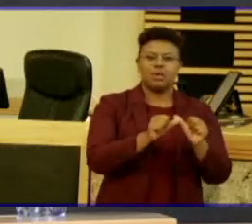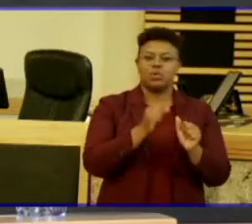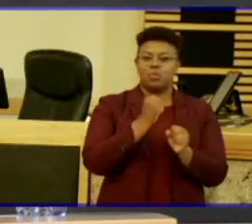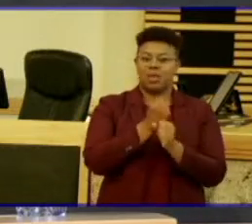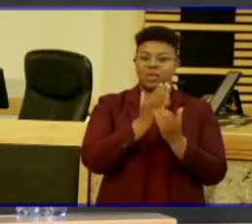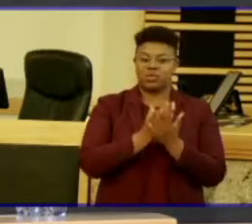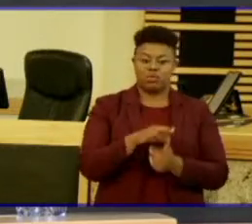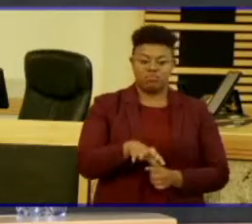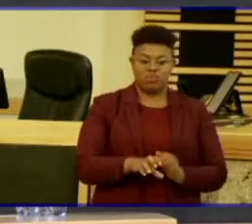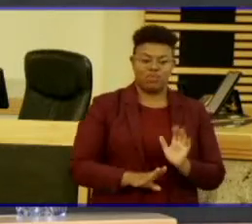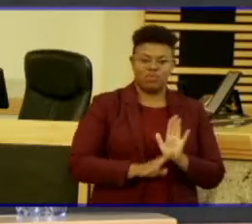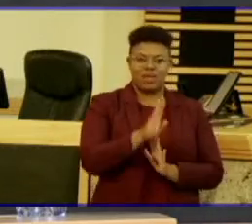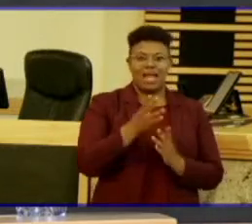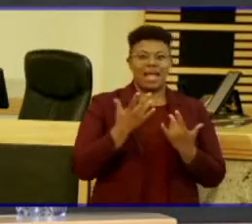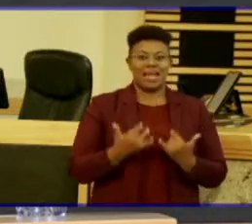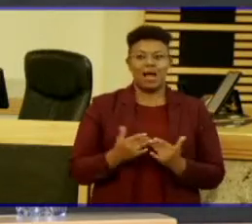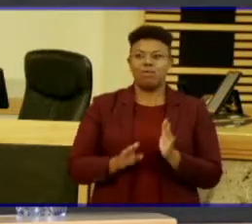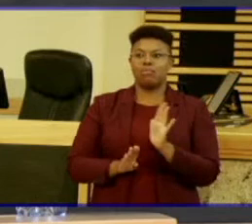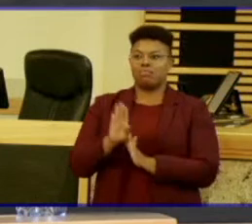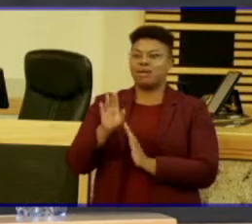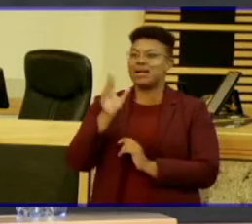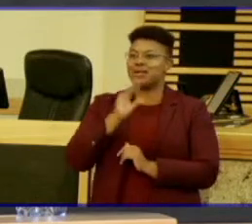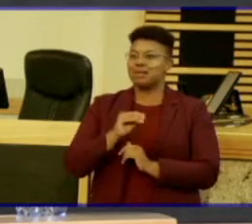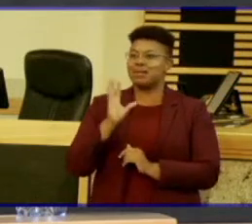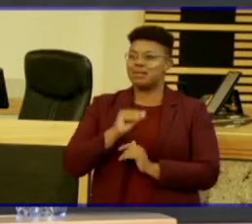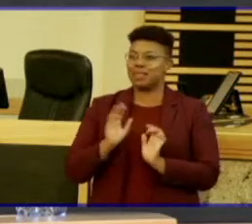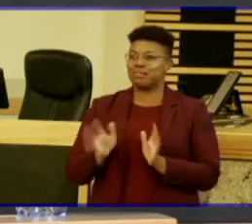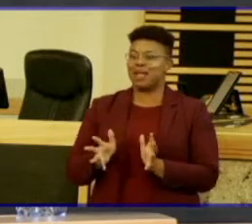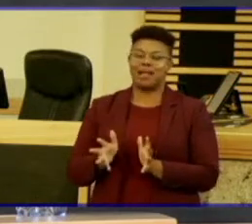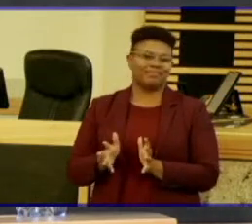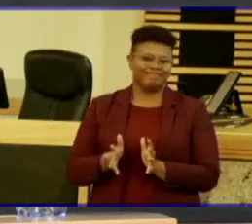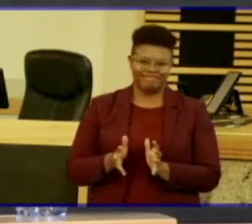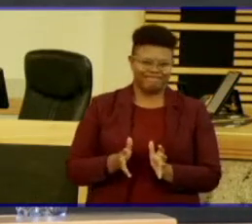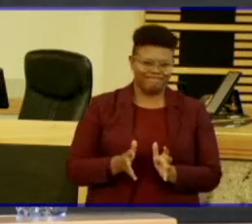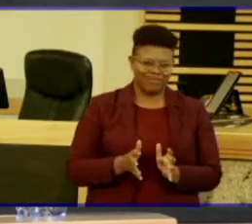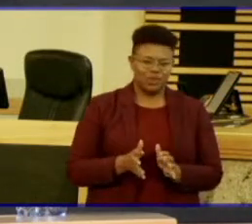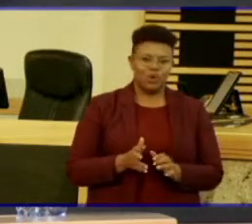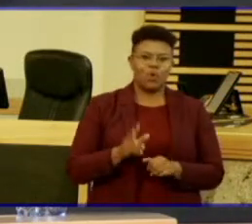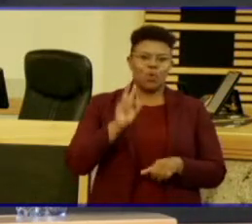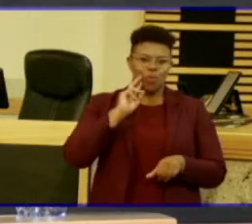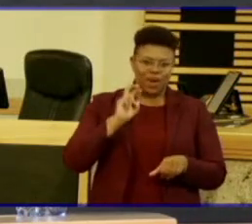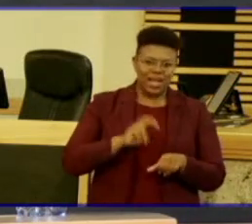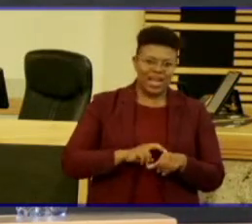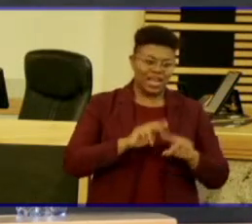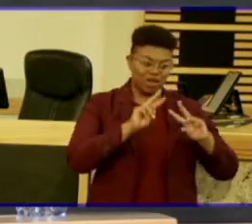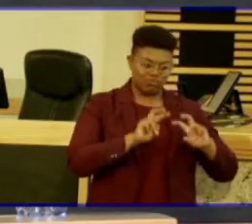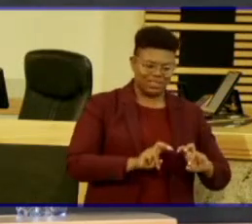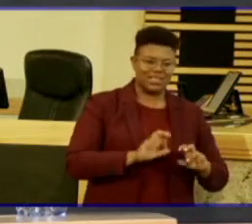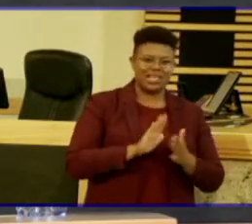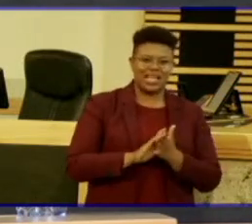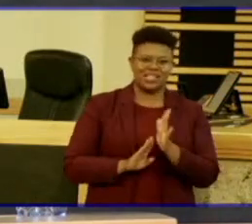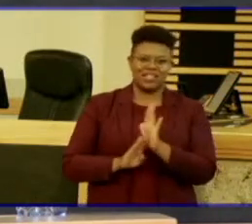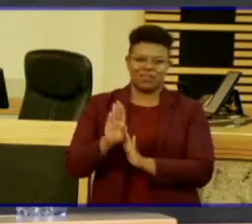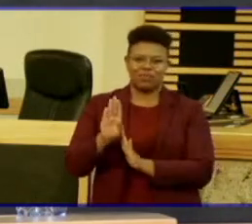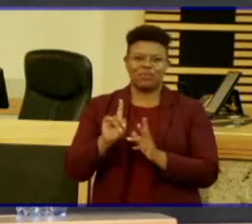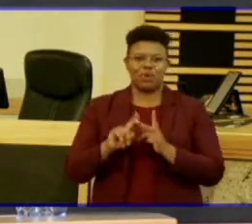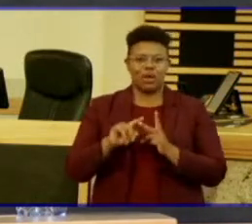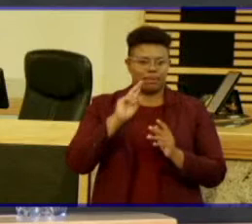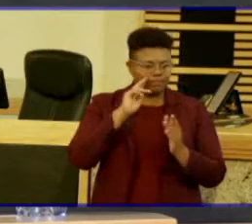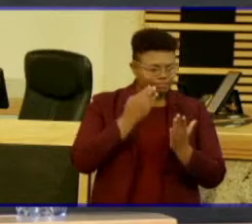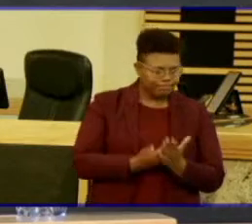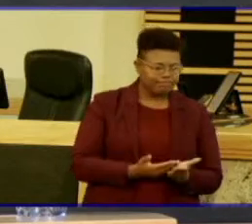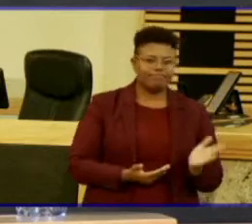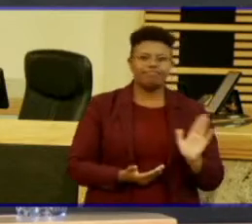province. See, if you look at development logic, we need R&D, we need research and development, we need empirical